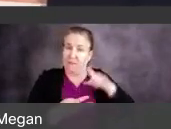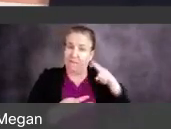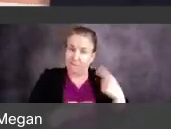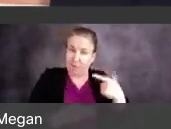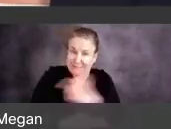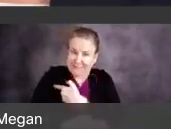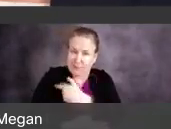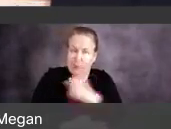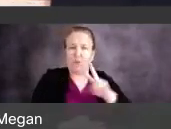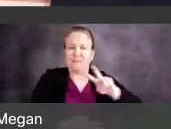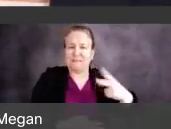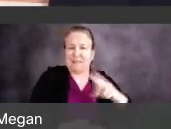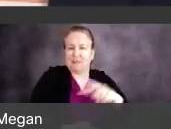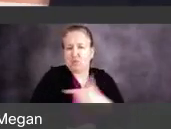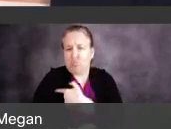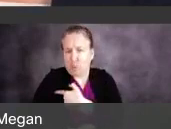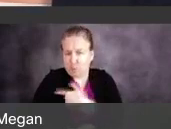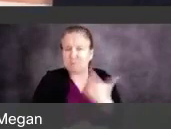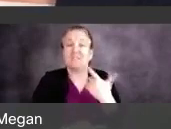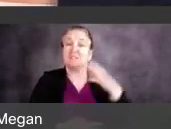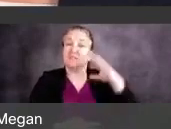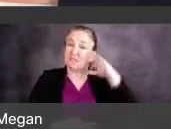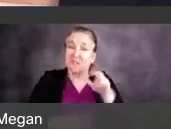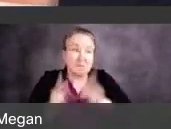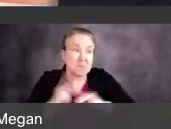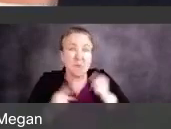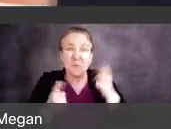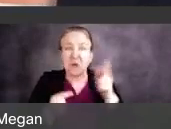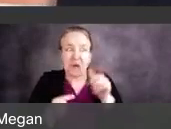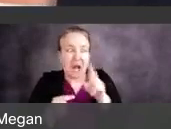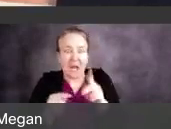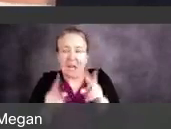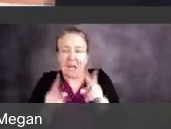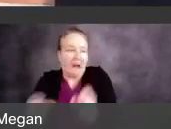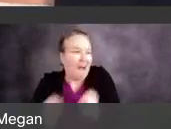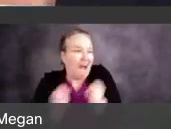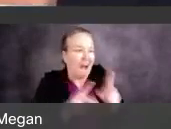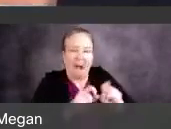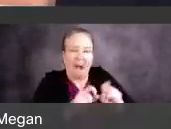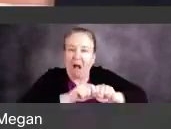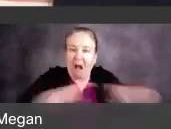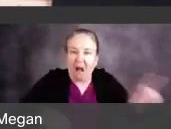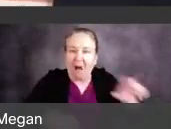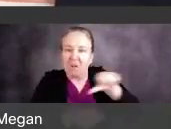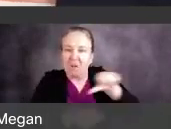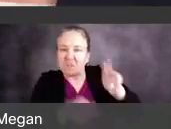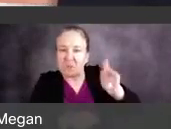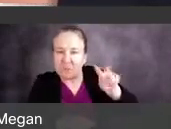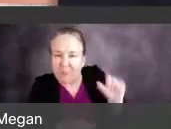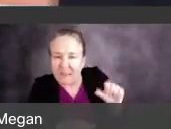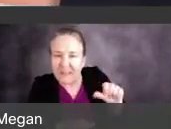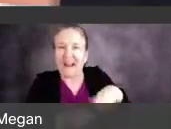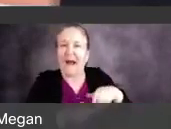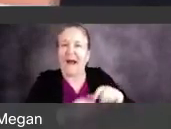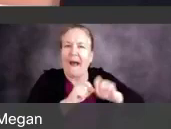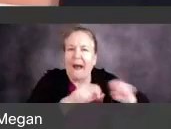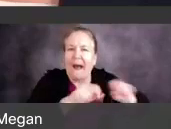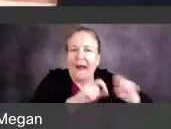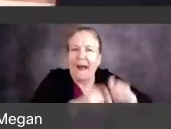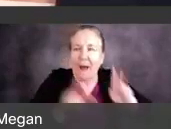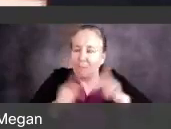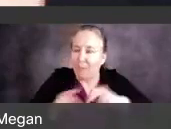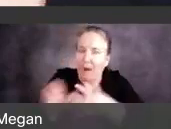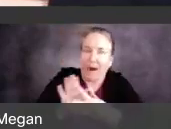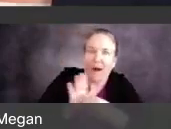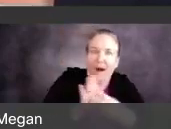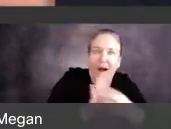second dose. People are taking these links and posting them on social media, and this creates the opportunity